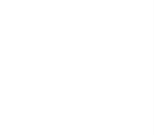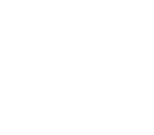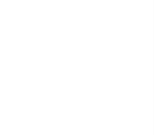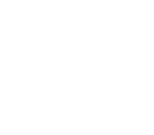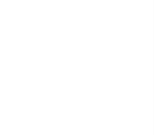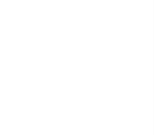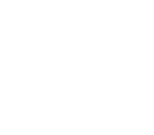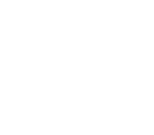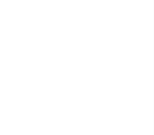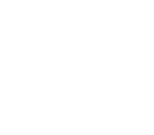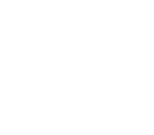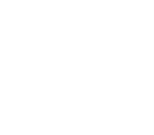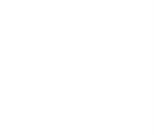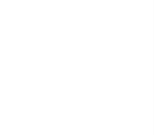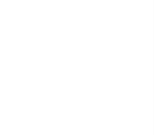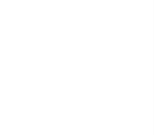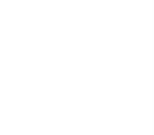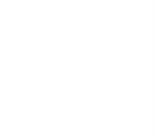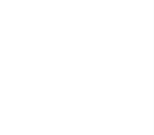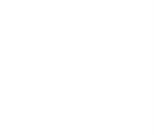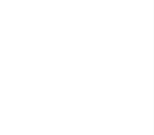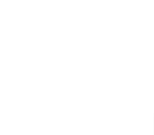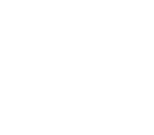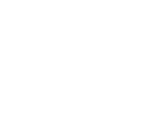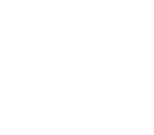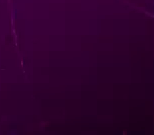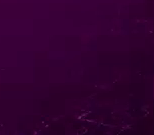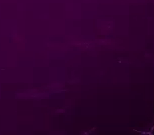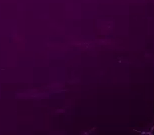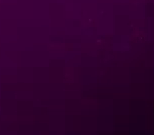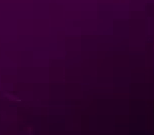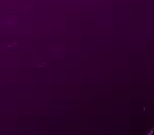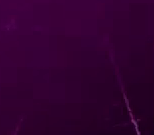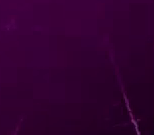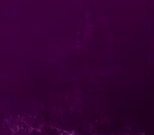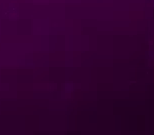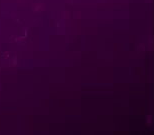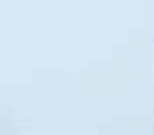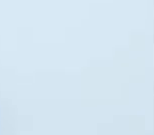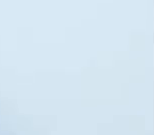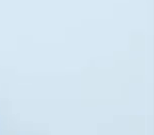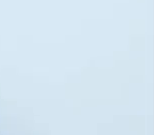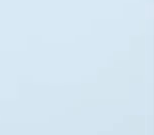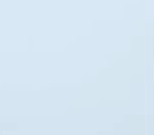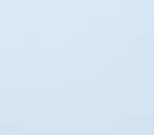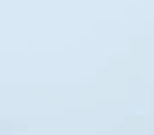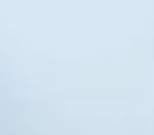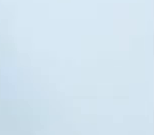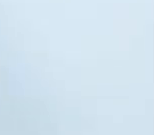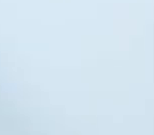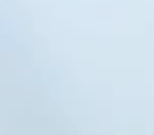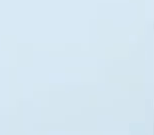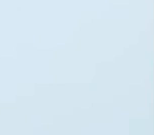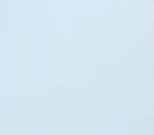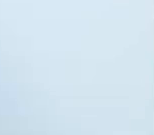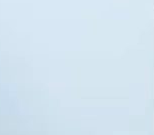kunda dolzarb, balki 10 yildan keyin hamda ularga bo'lgan talab kamaymaydi. Oziq-ovqat sanoati mutaxassisi: yer yuzi aholisi soni